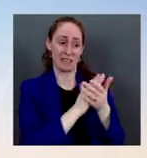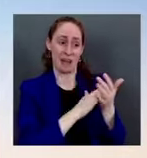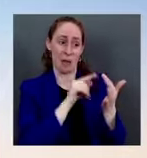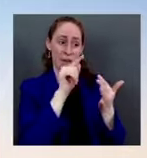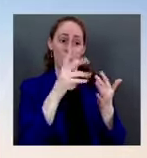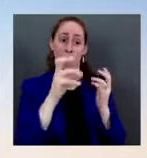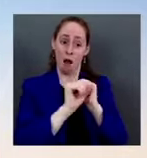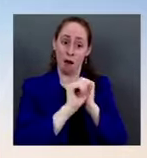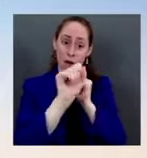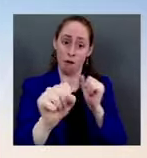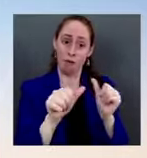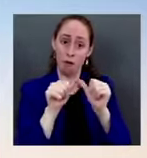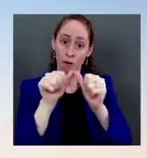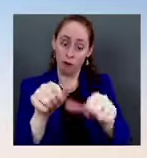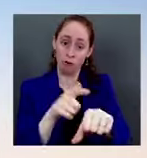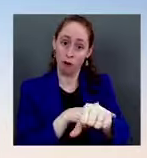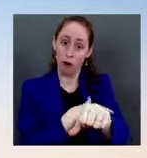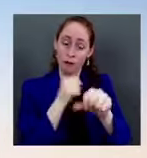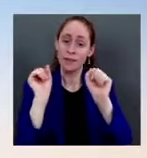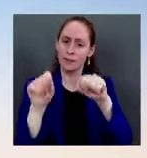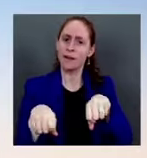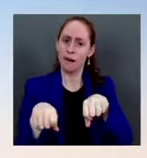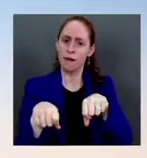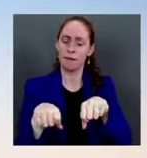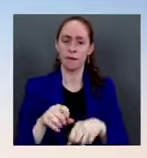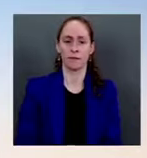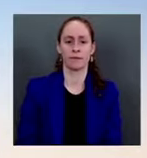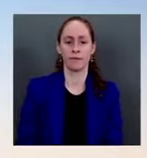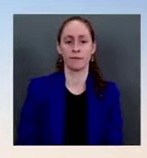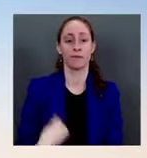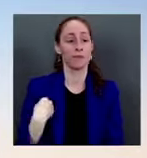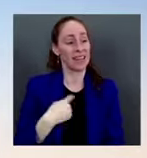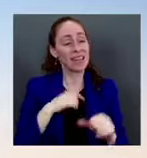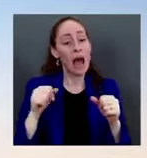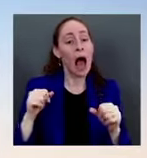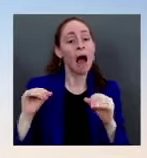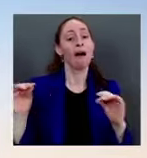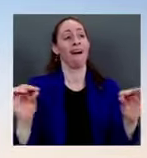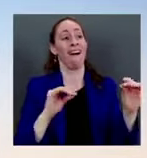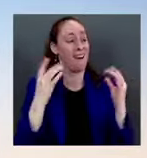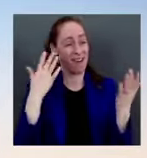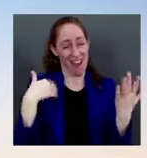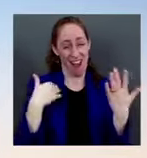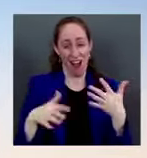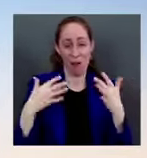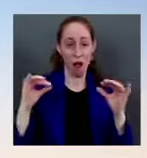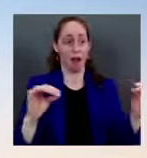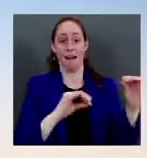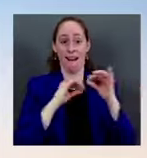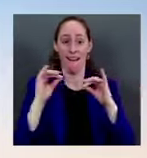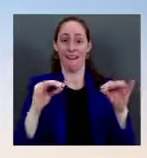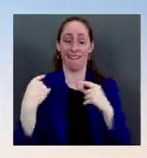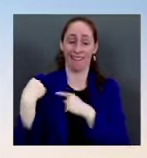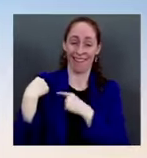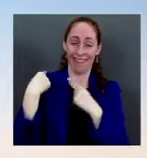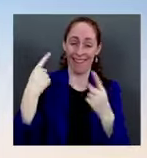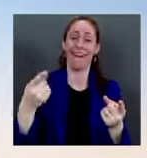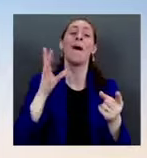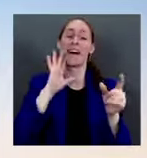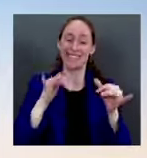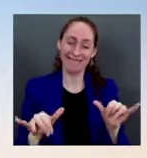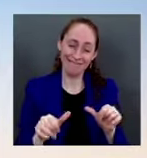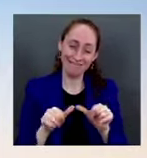doubt about it. Everybody stay tuned and settle in to continue to discuss. And as a part of that, there was agreement on the length